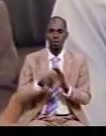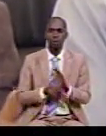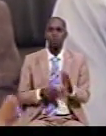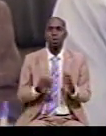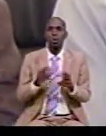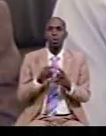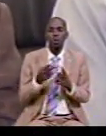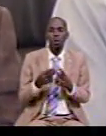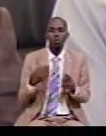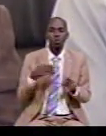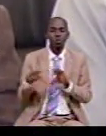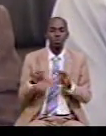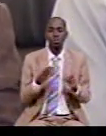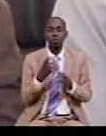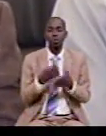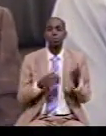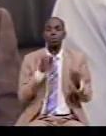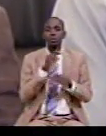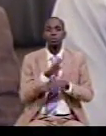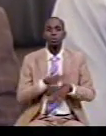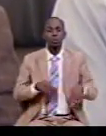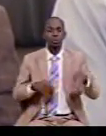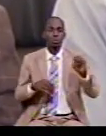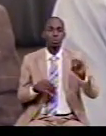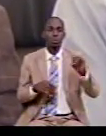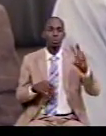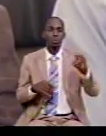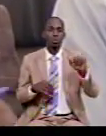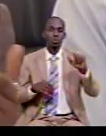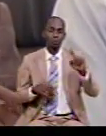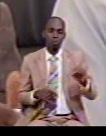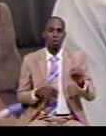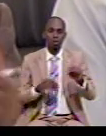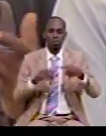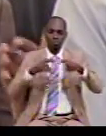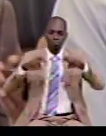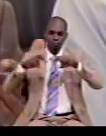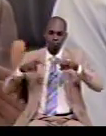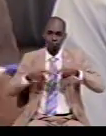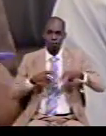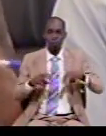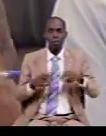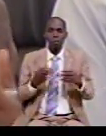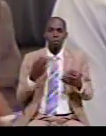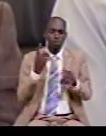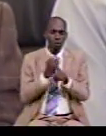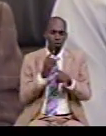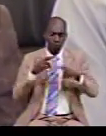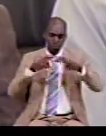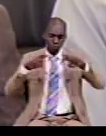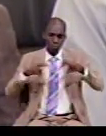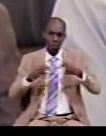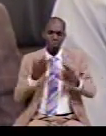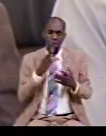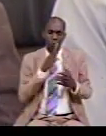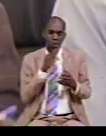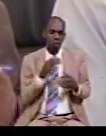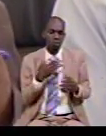this area, maybe mathematics might not be, but you can put in effort to change. But if things are not working,